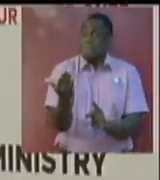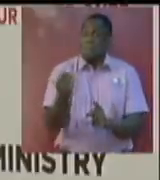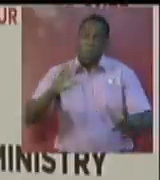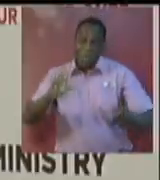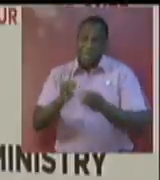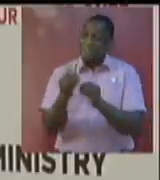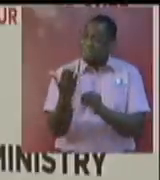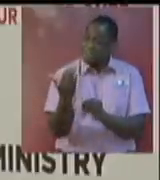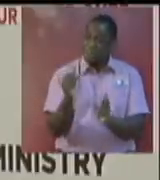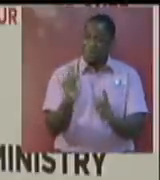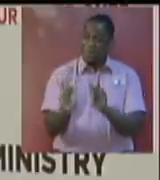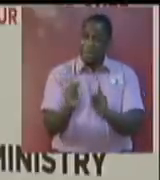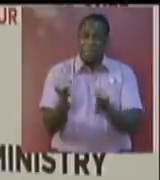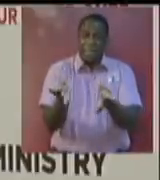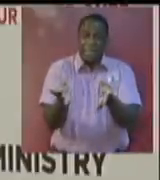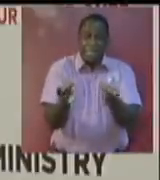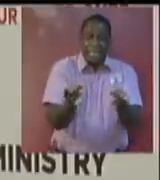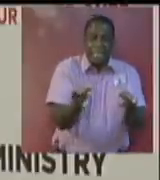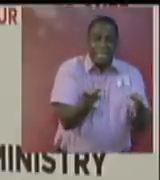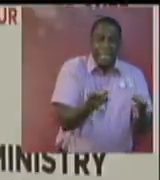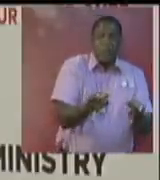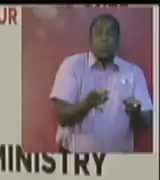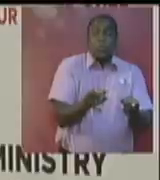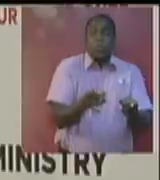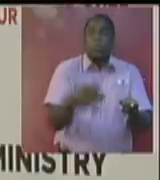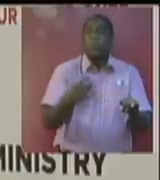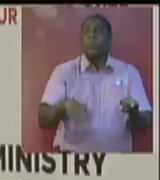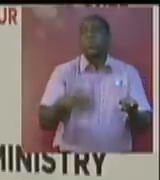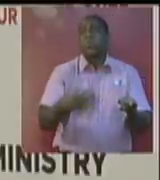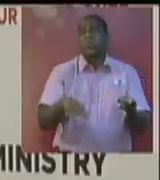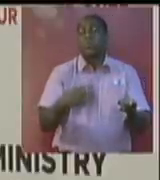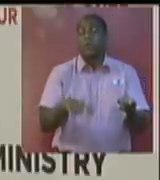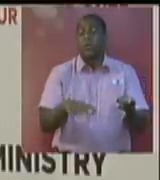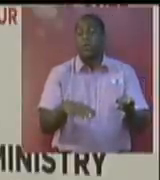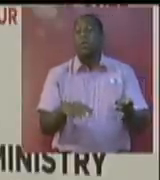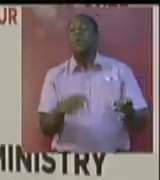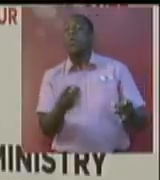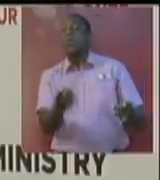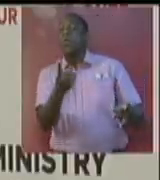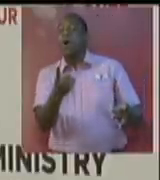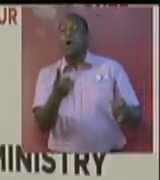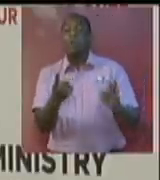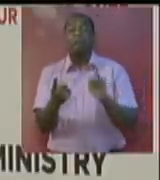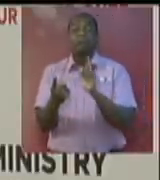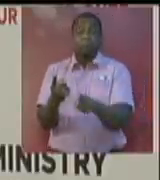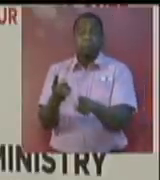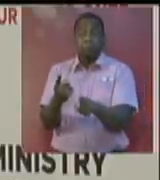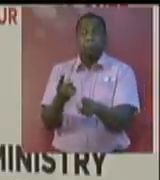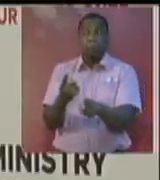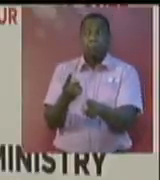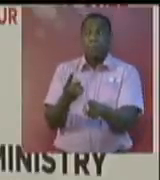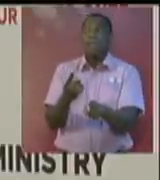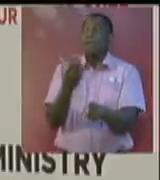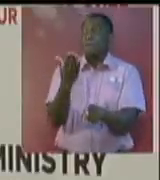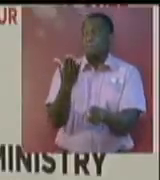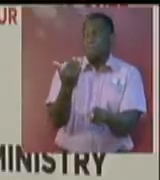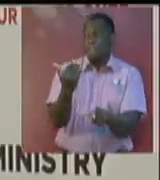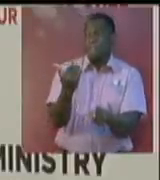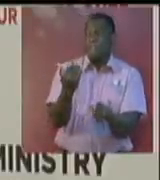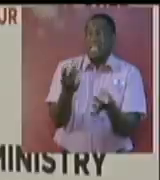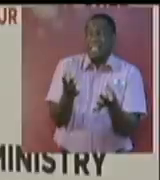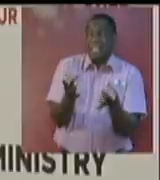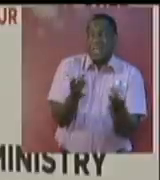those persons. In one case, of those 15 contacts, at least 7 other people